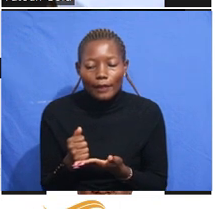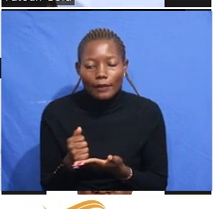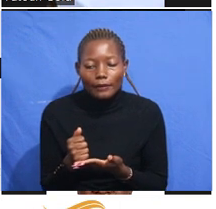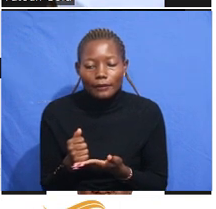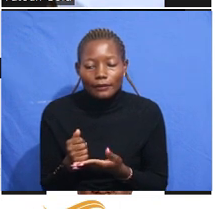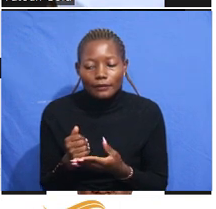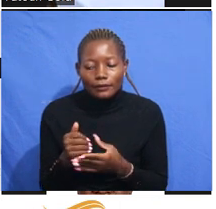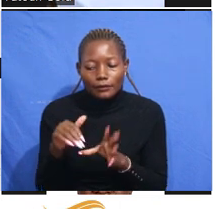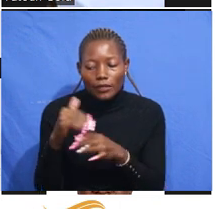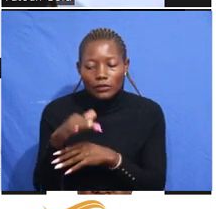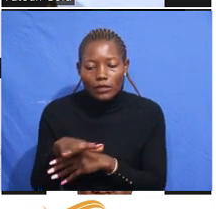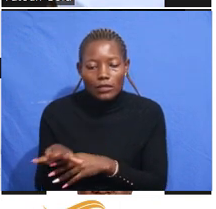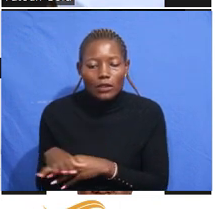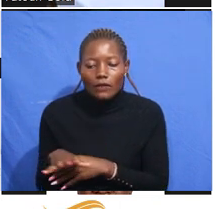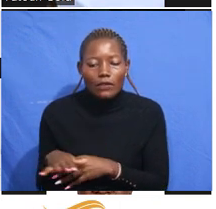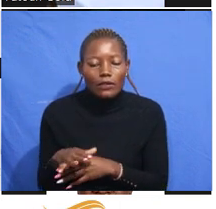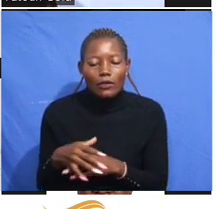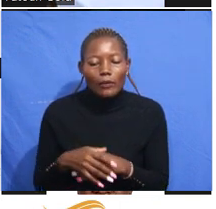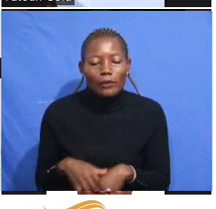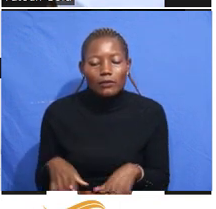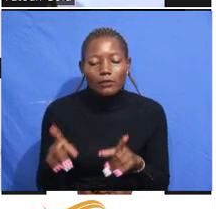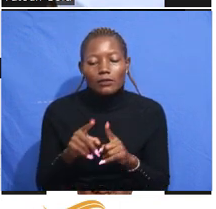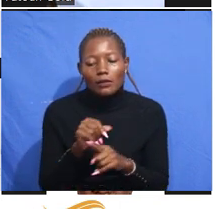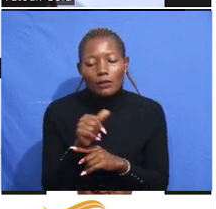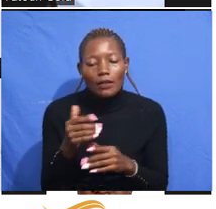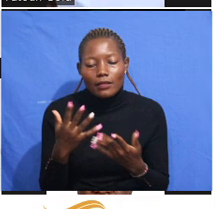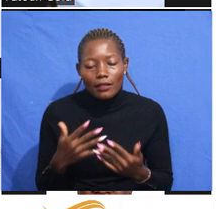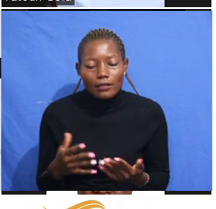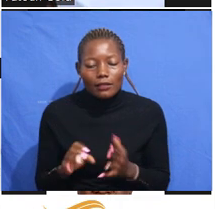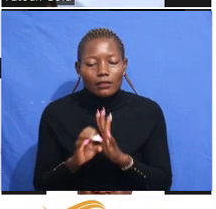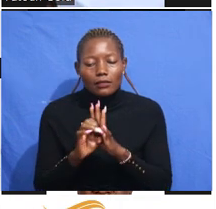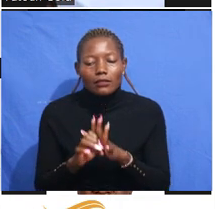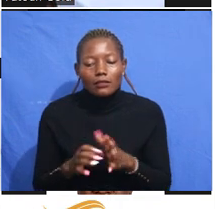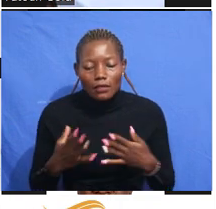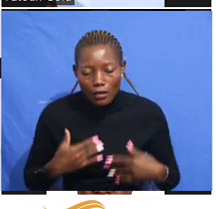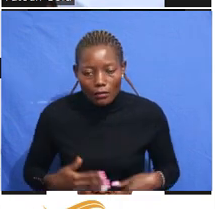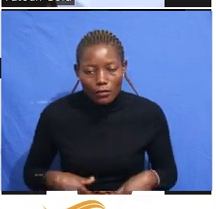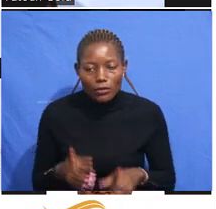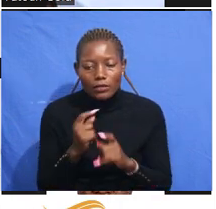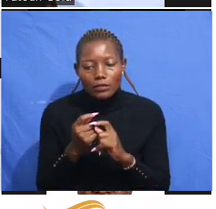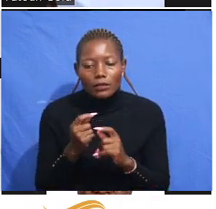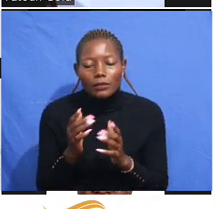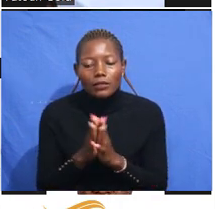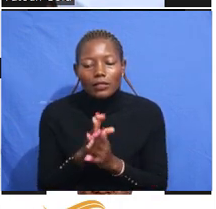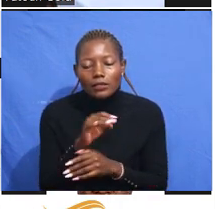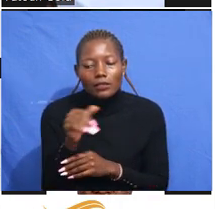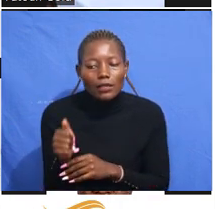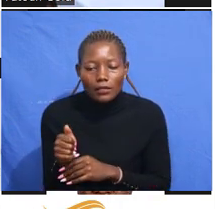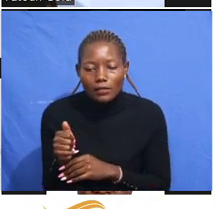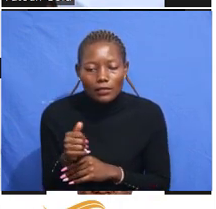internal environment and aspects like hunger, sleep, thirst, body temperature, and all that. We also have the thalamus. We